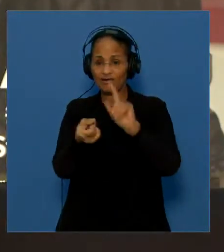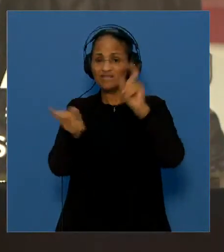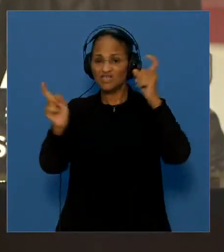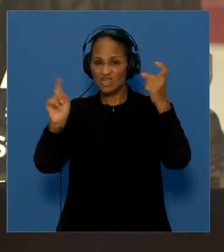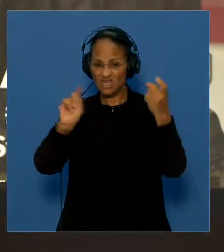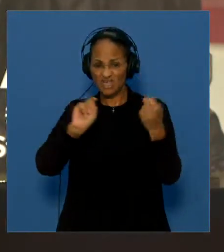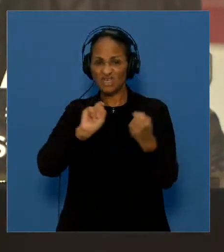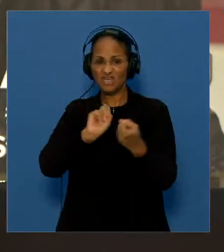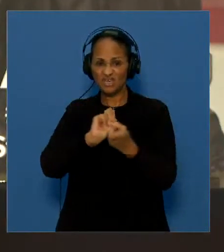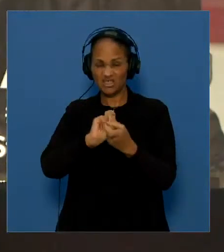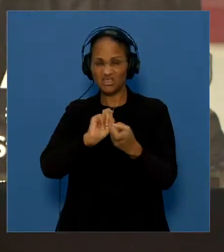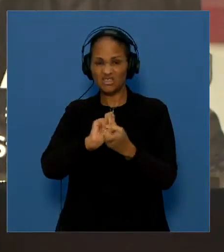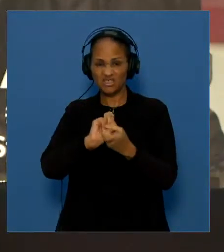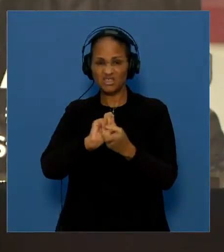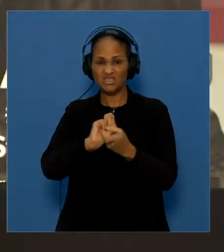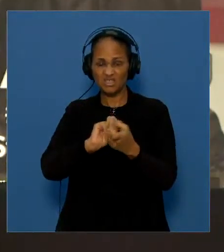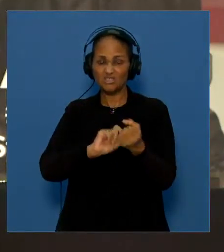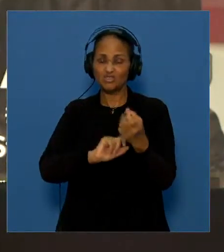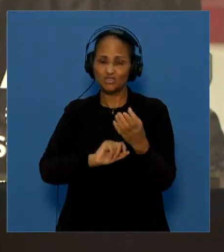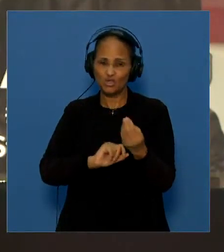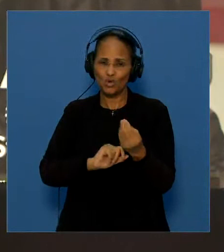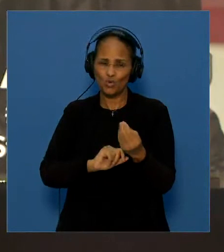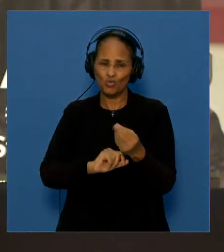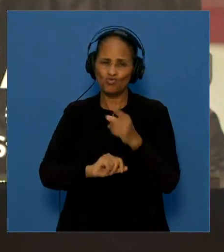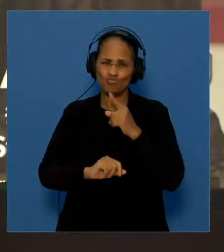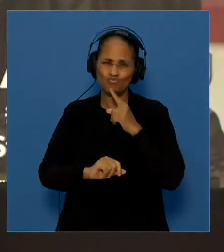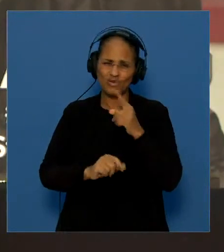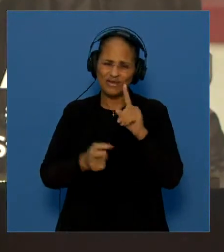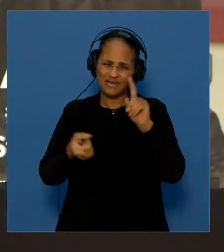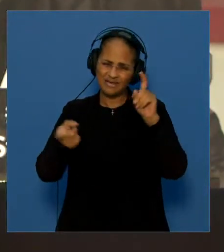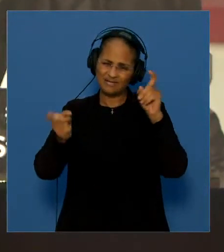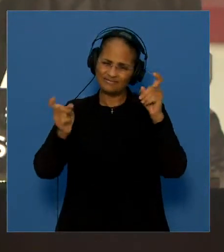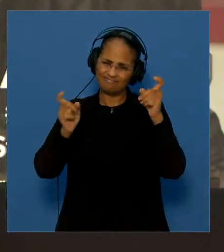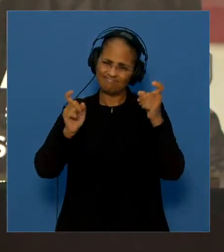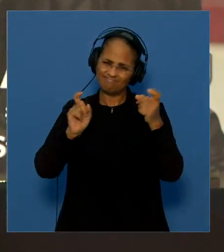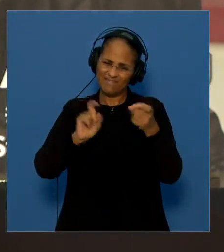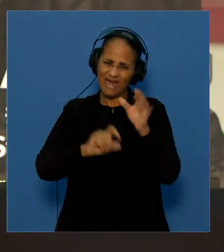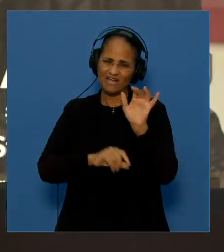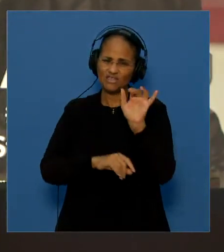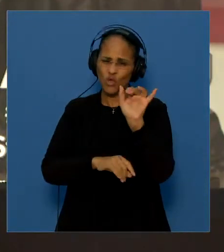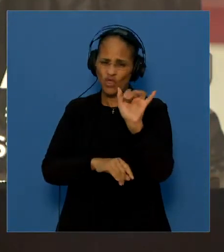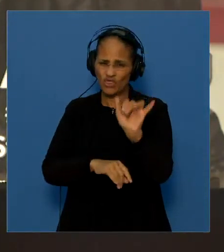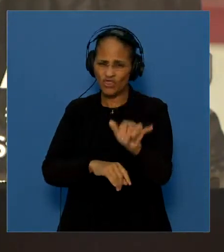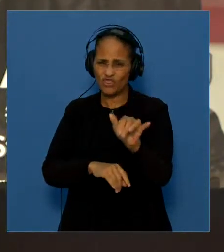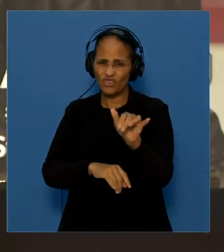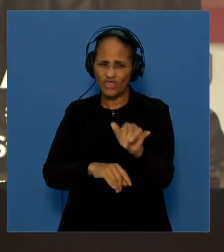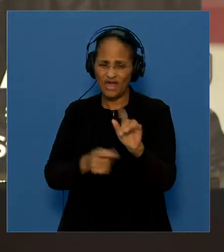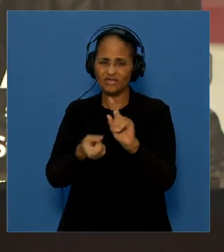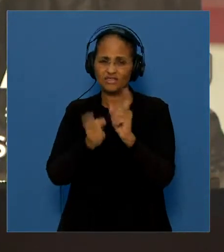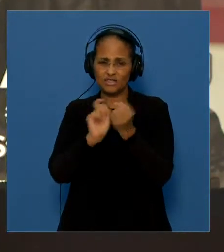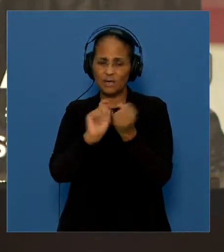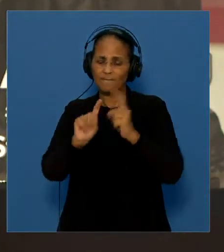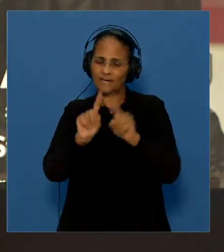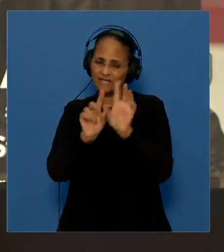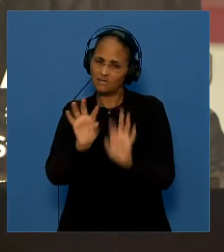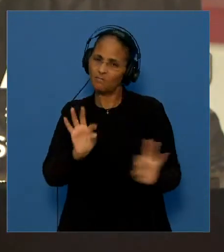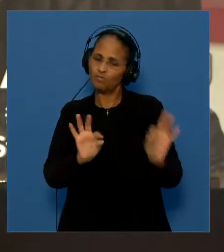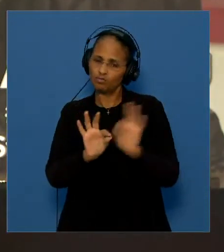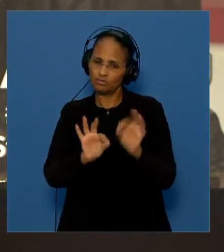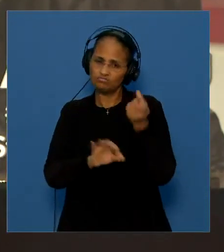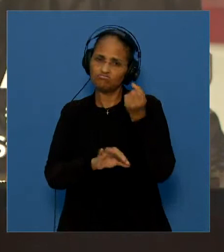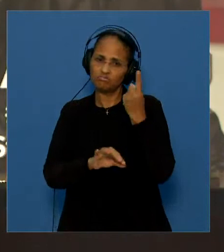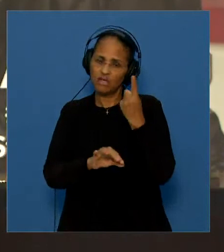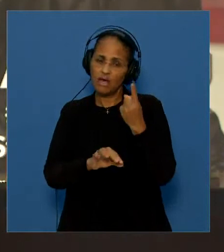certainly heightened media attention to this particular variant and this particular mutation. But I think it's important to note that there